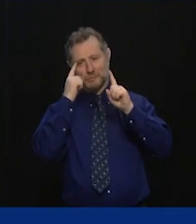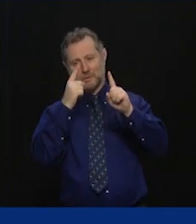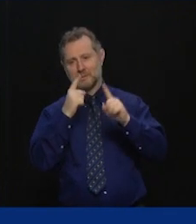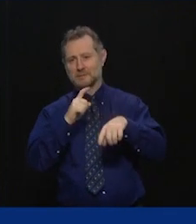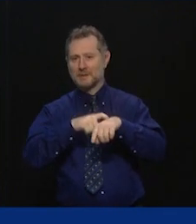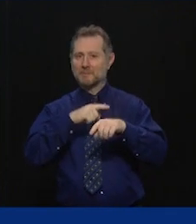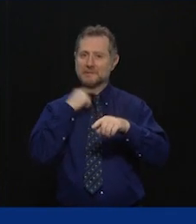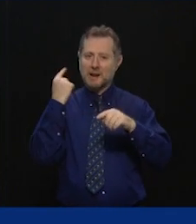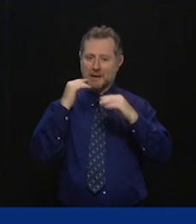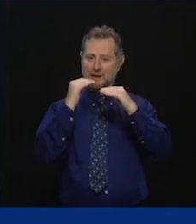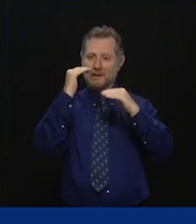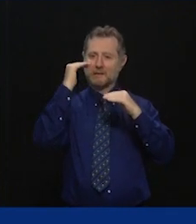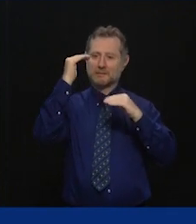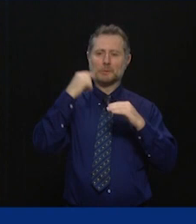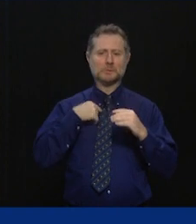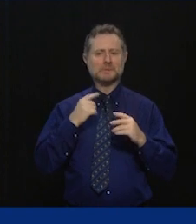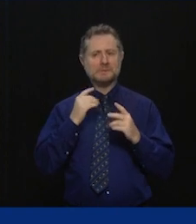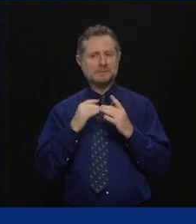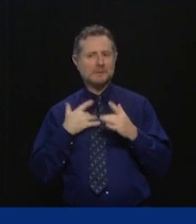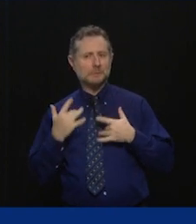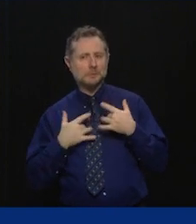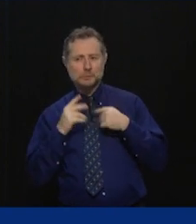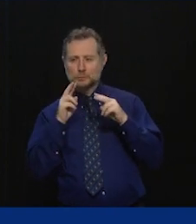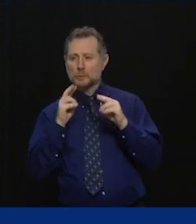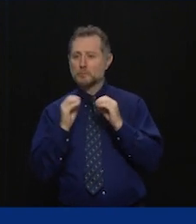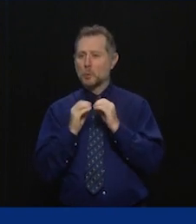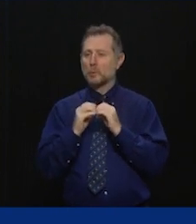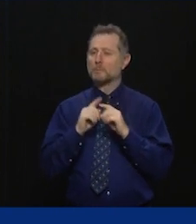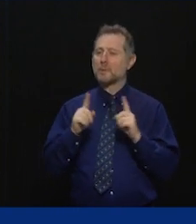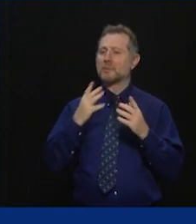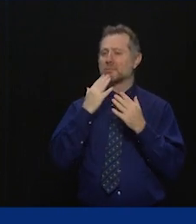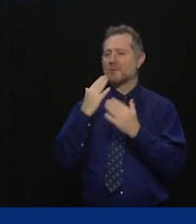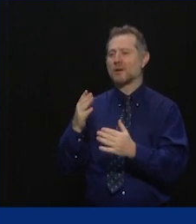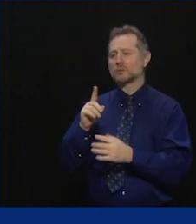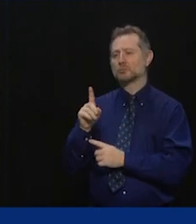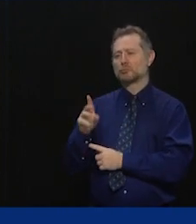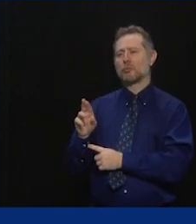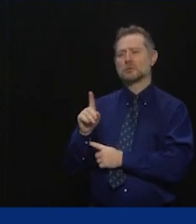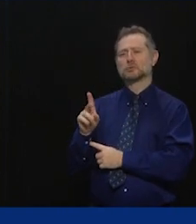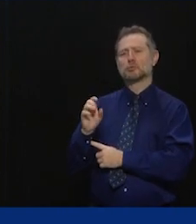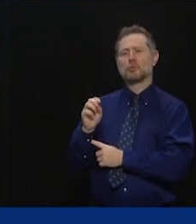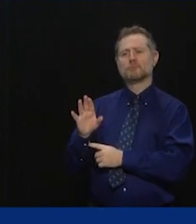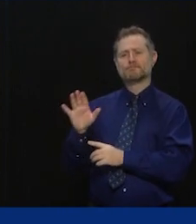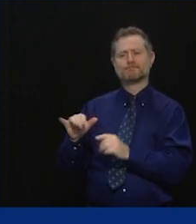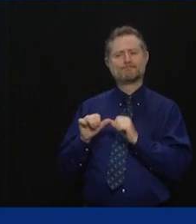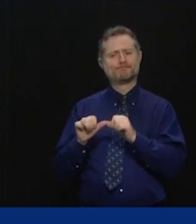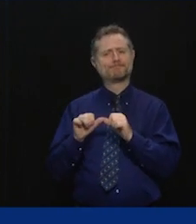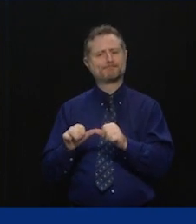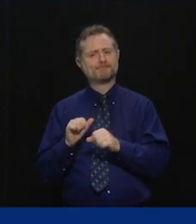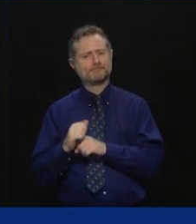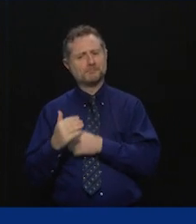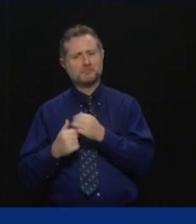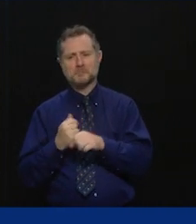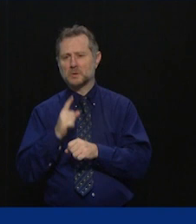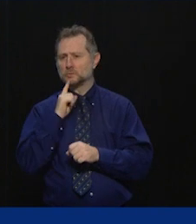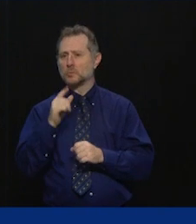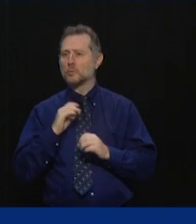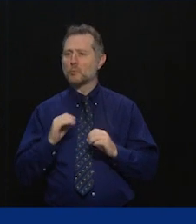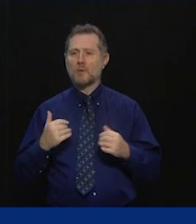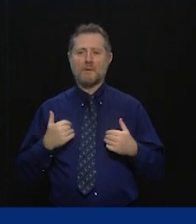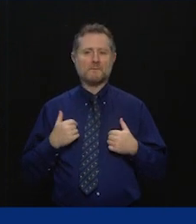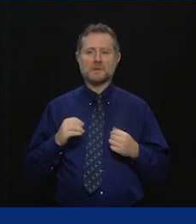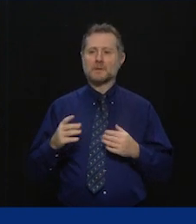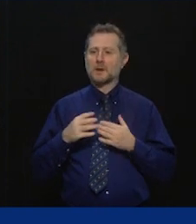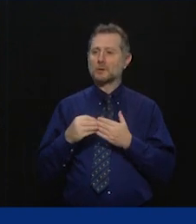would be. I thank Dr. Zucker for his willingness to stay on board so we don't have a gap in leadership until